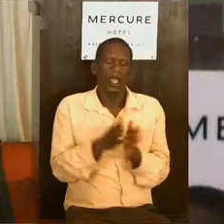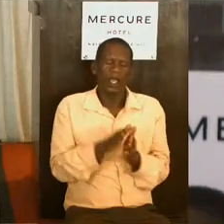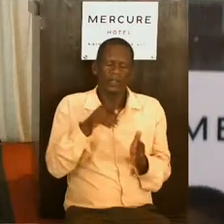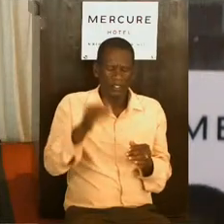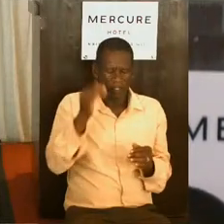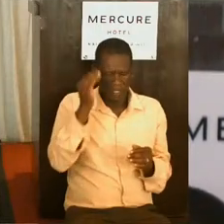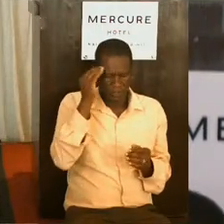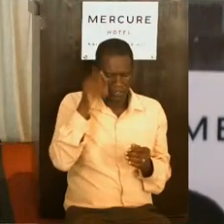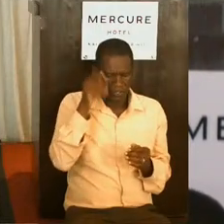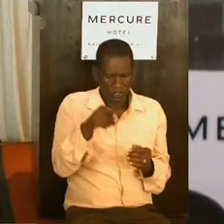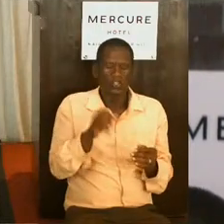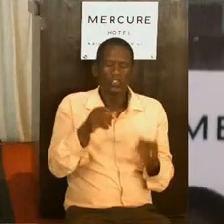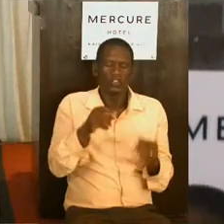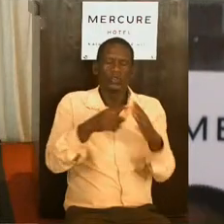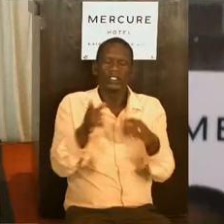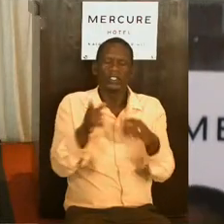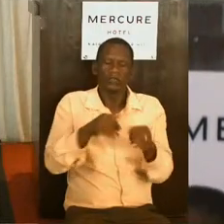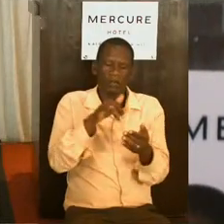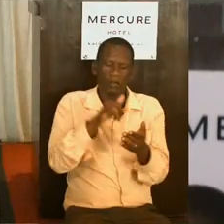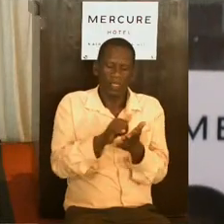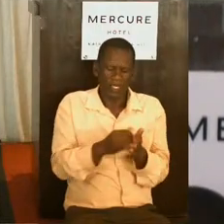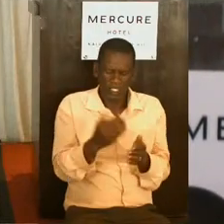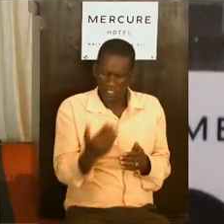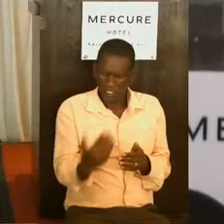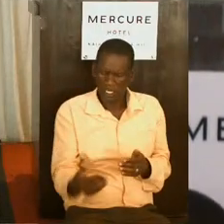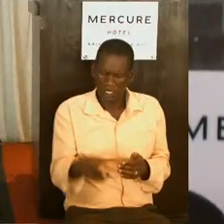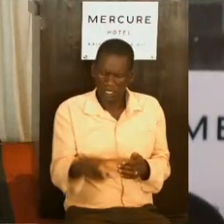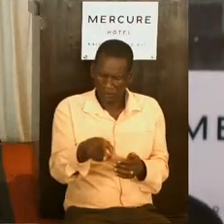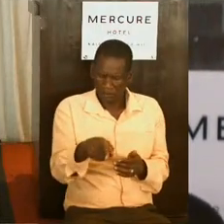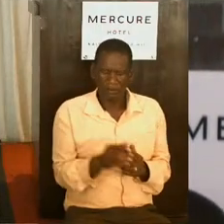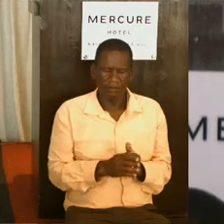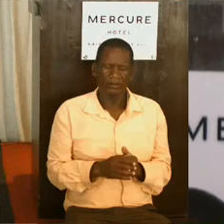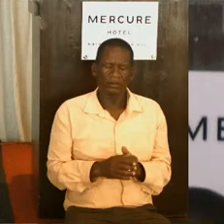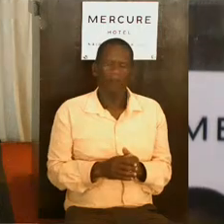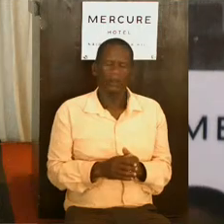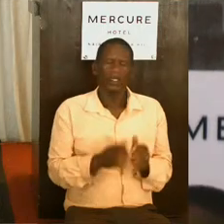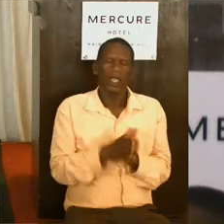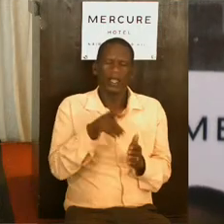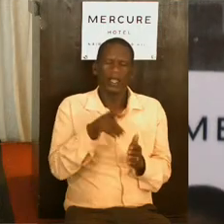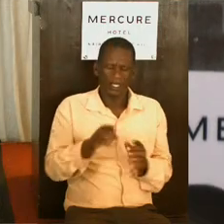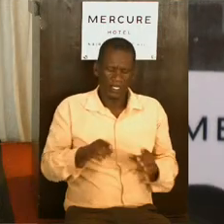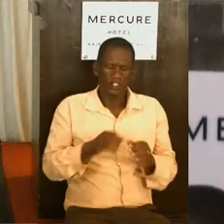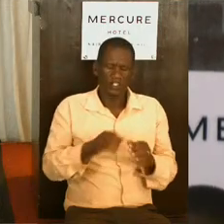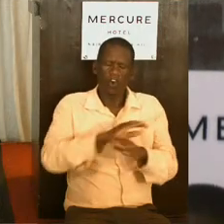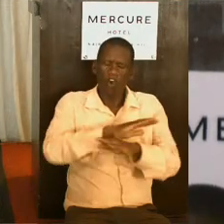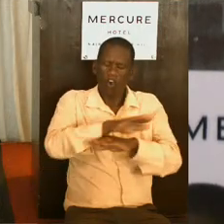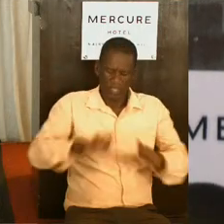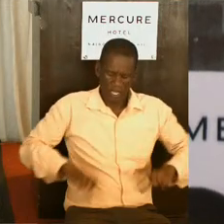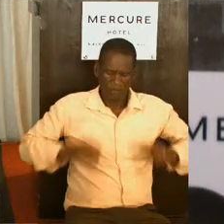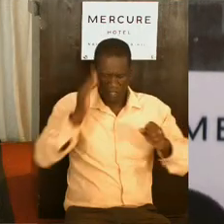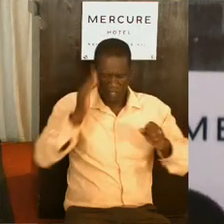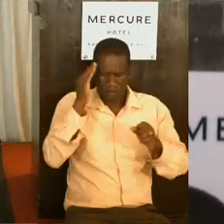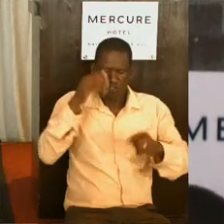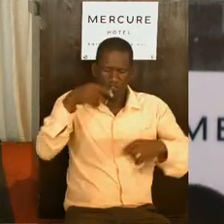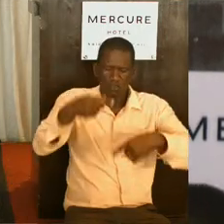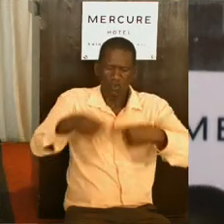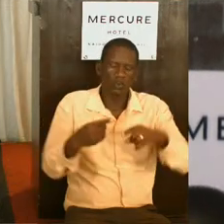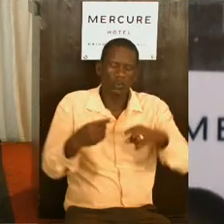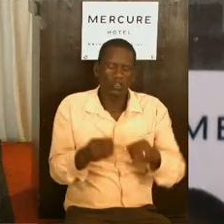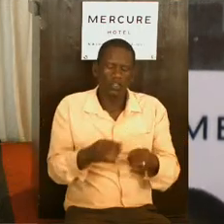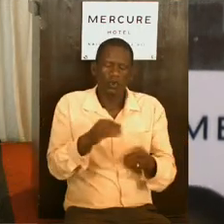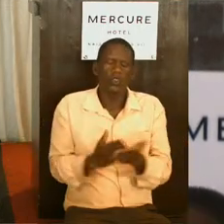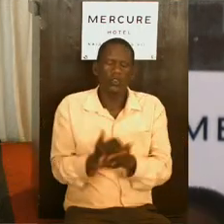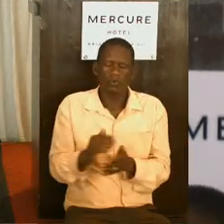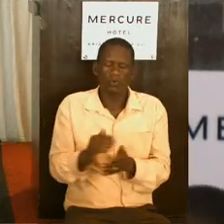education should start from that infancy and it is lifelong it goes through